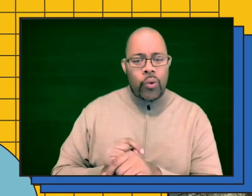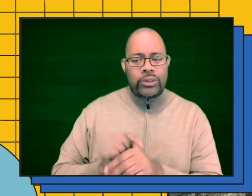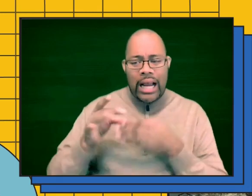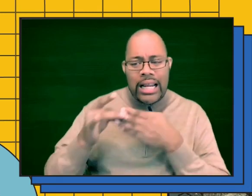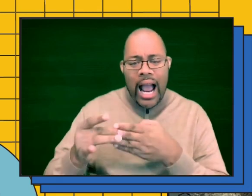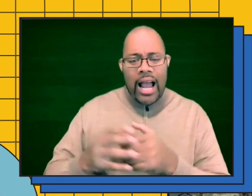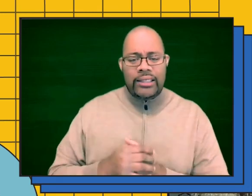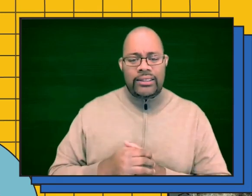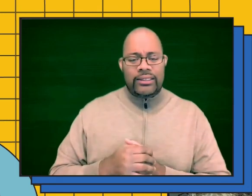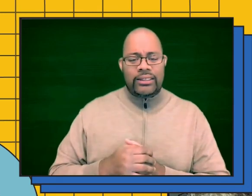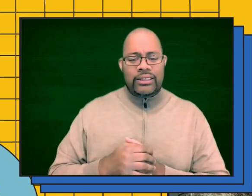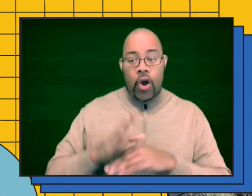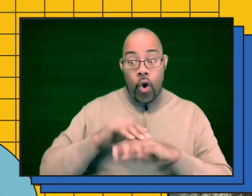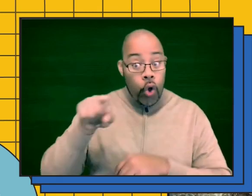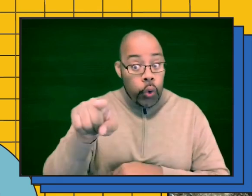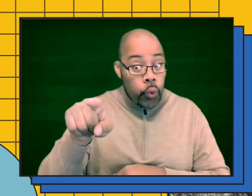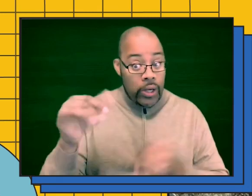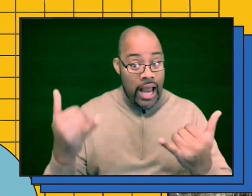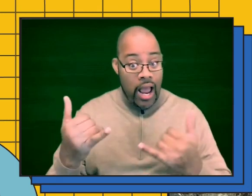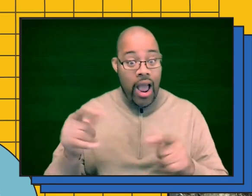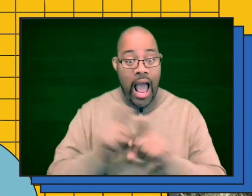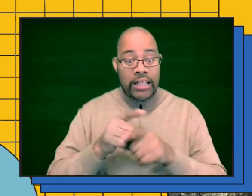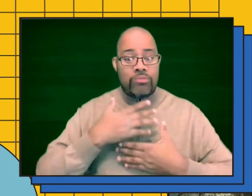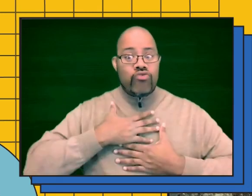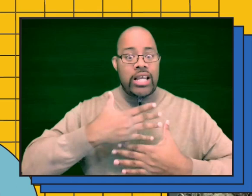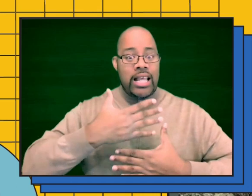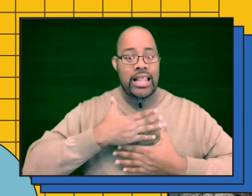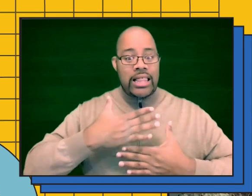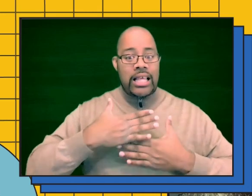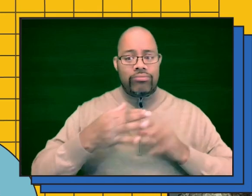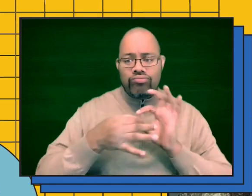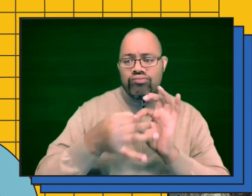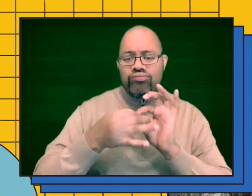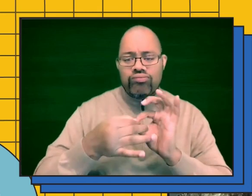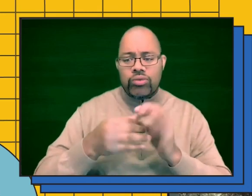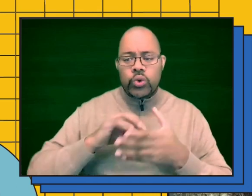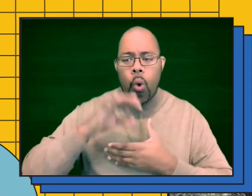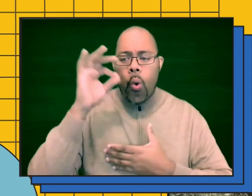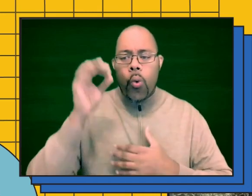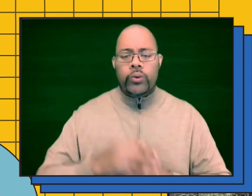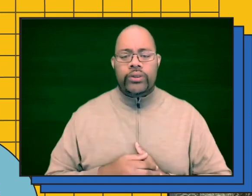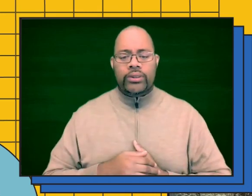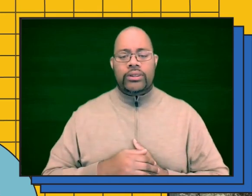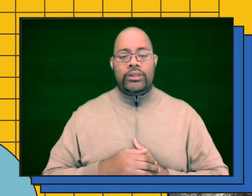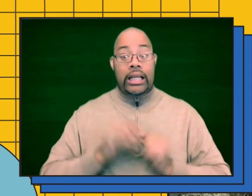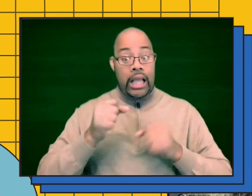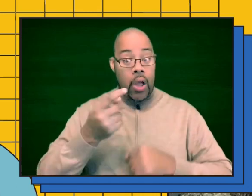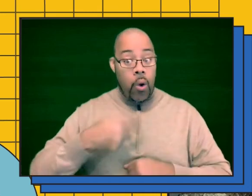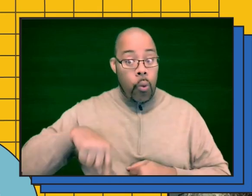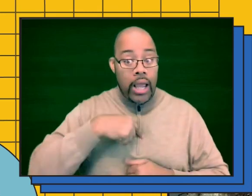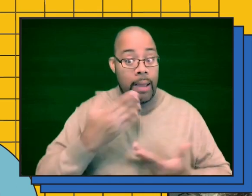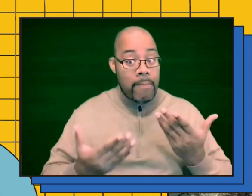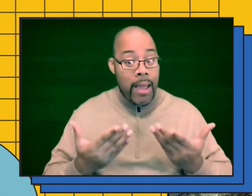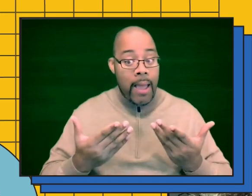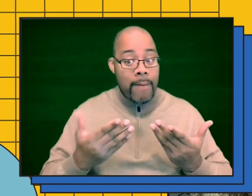mentors, guides, and I call on you as breathing kindred souls. May